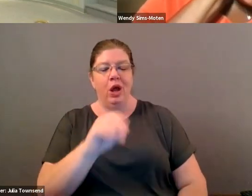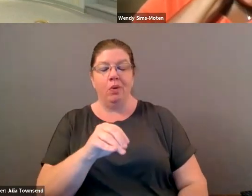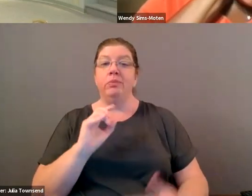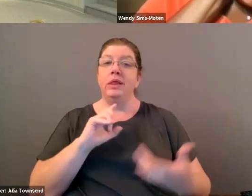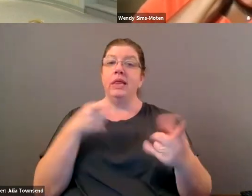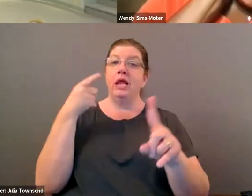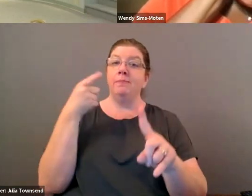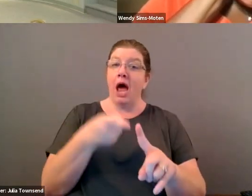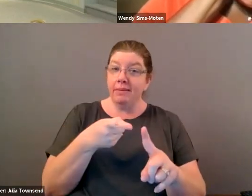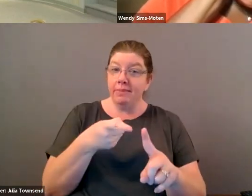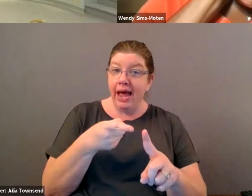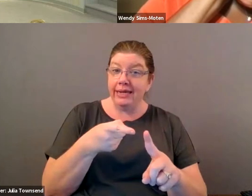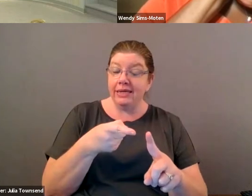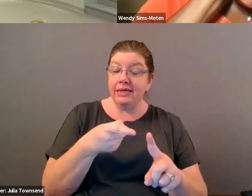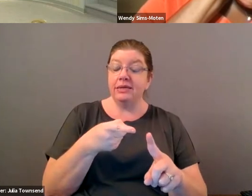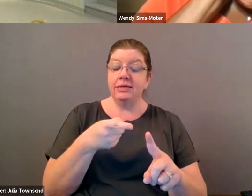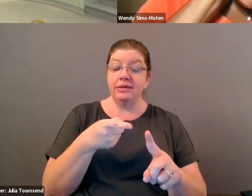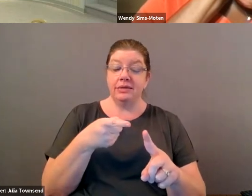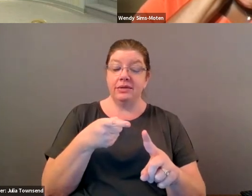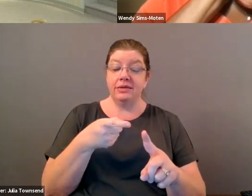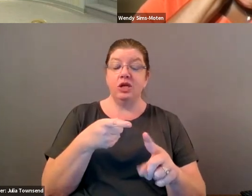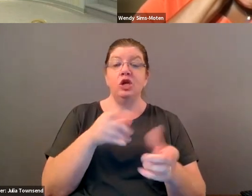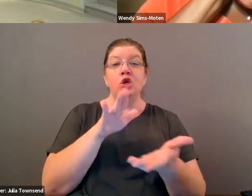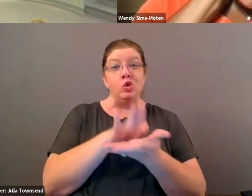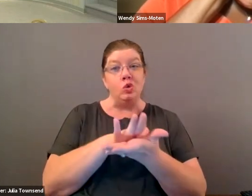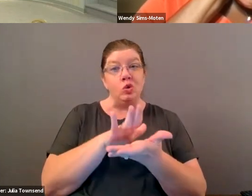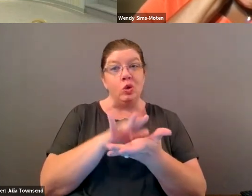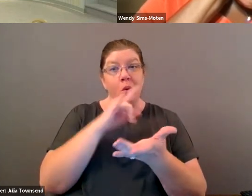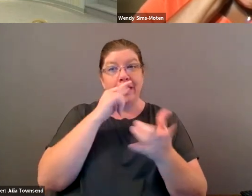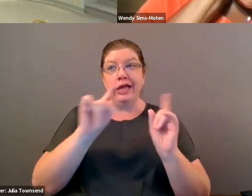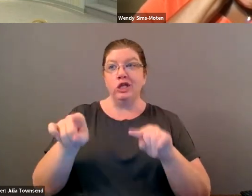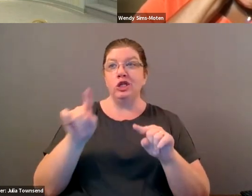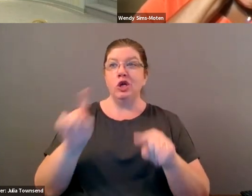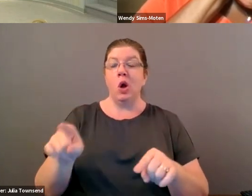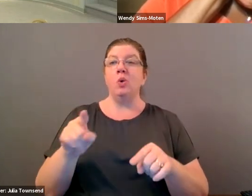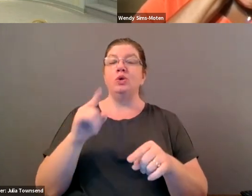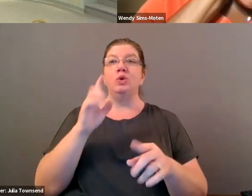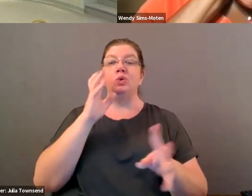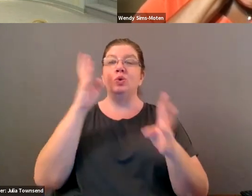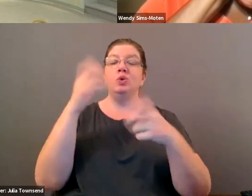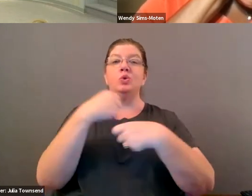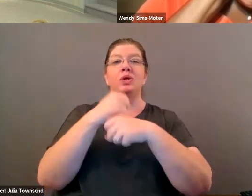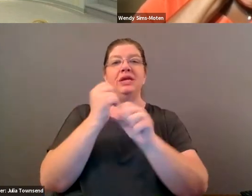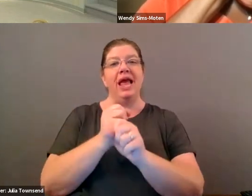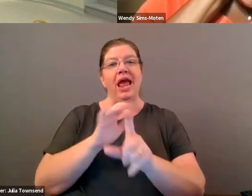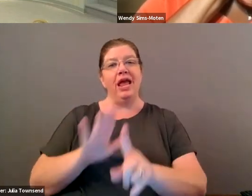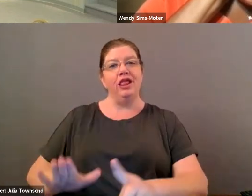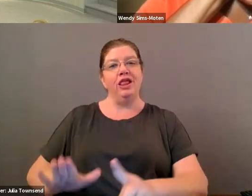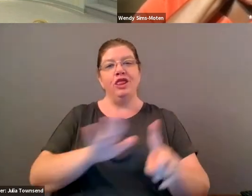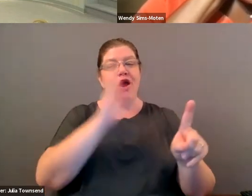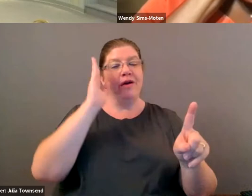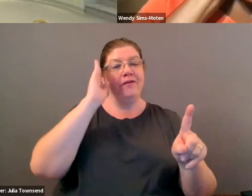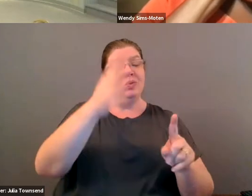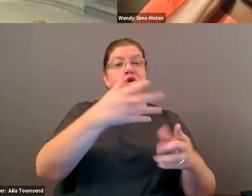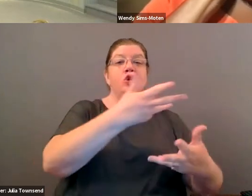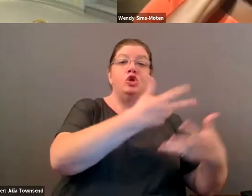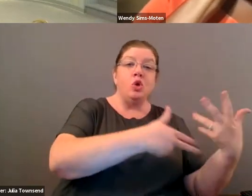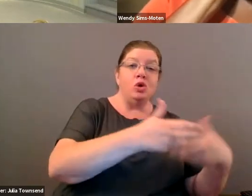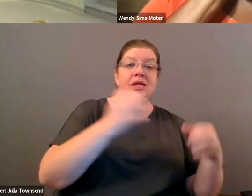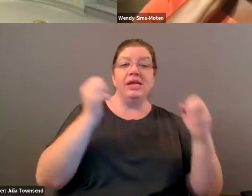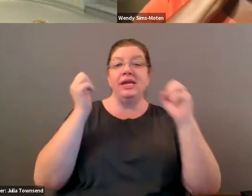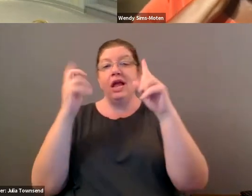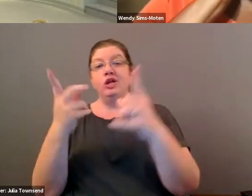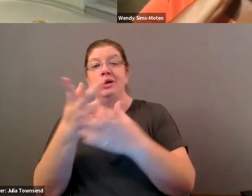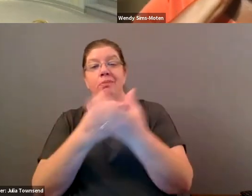is, school is where our kids go to create their futures, both in an educational sense and in a social sense. They